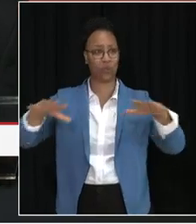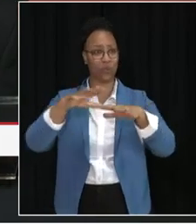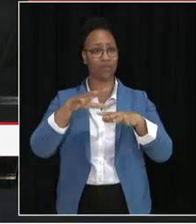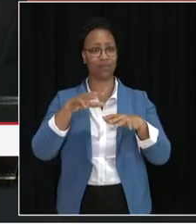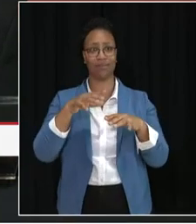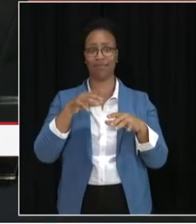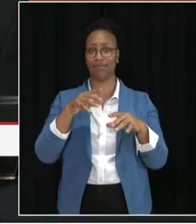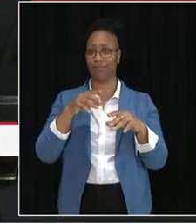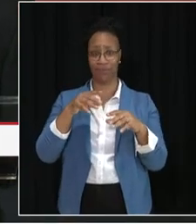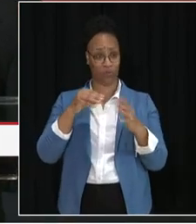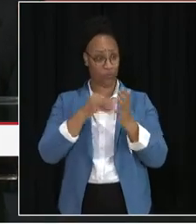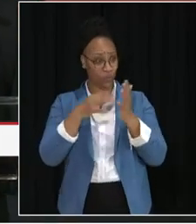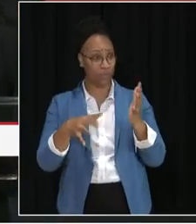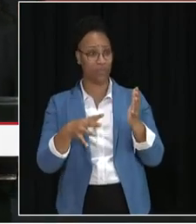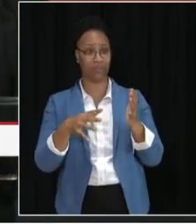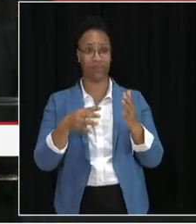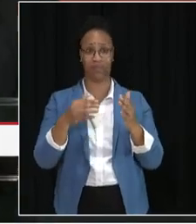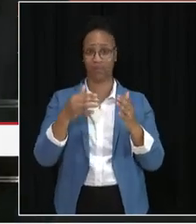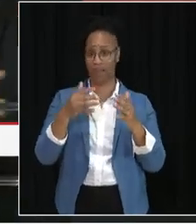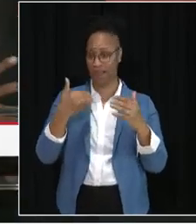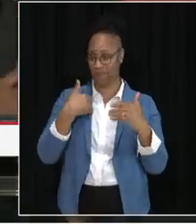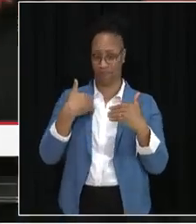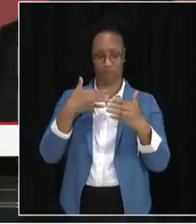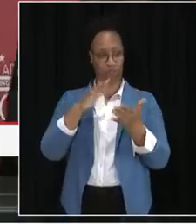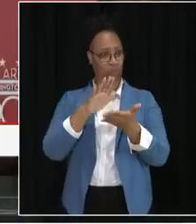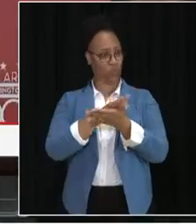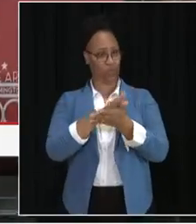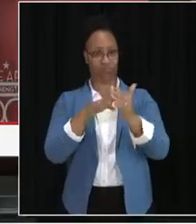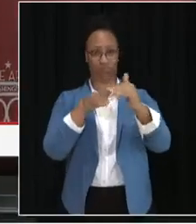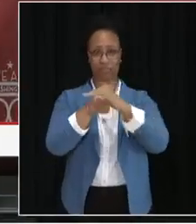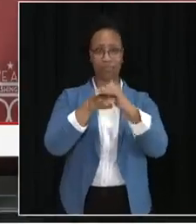you guys, and I appreciate you guys. God bless.